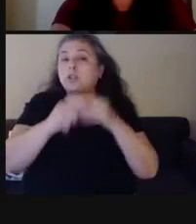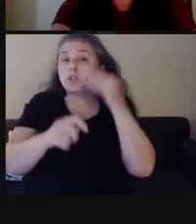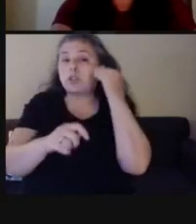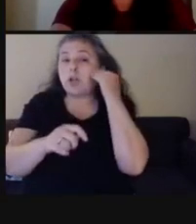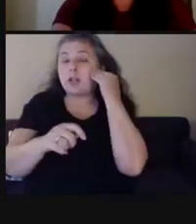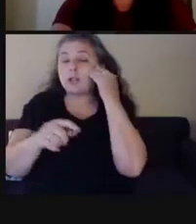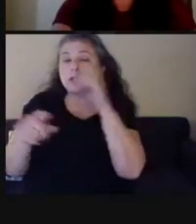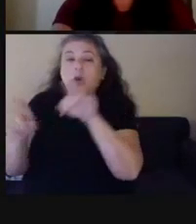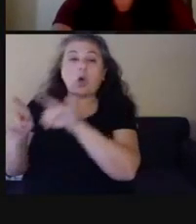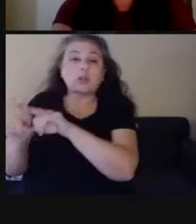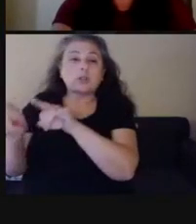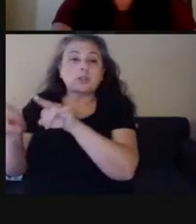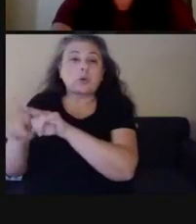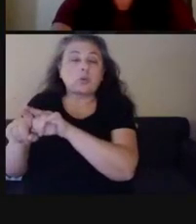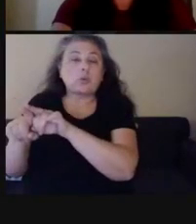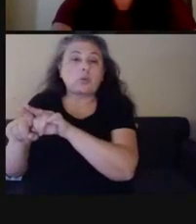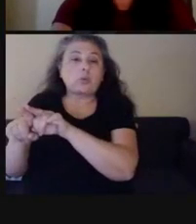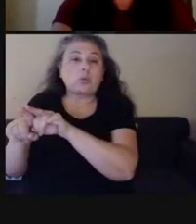well as